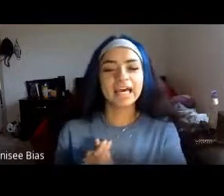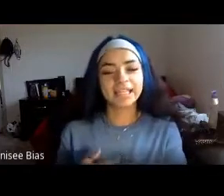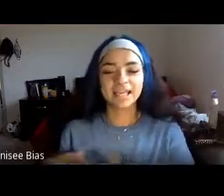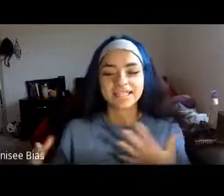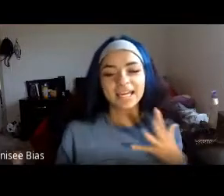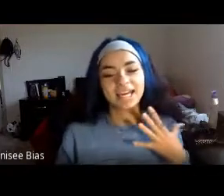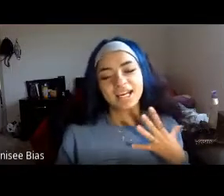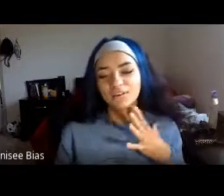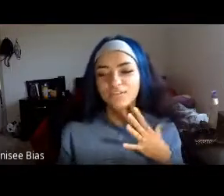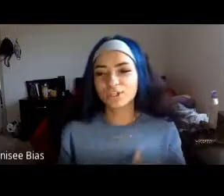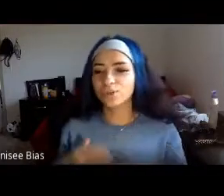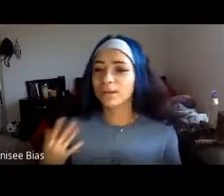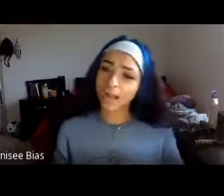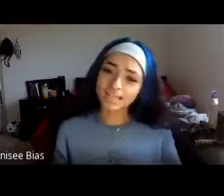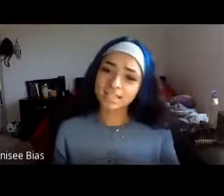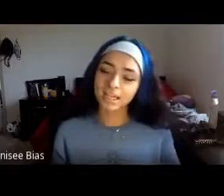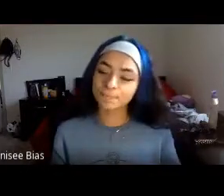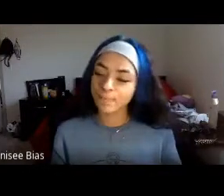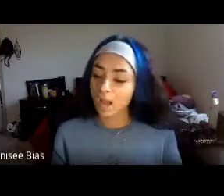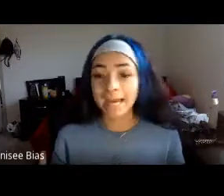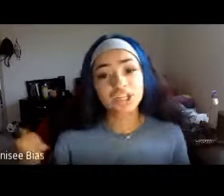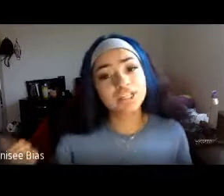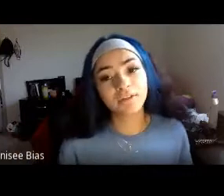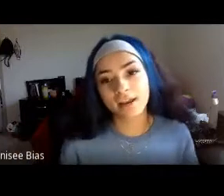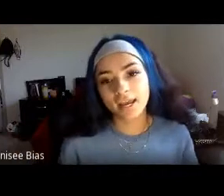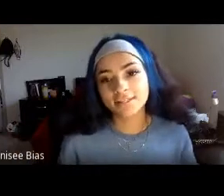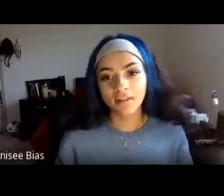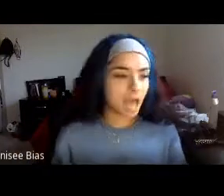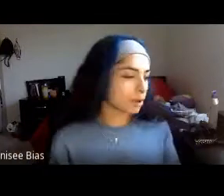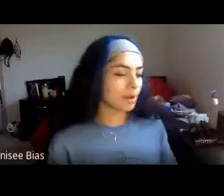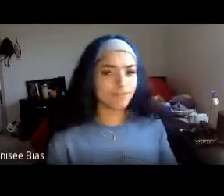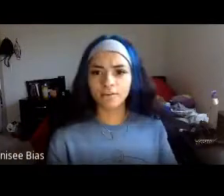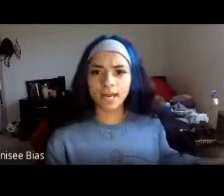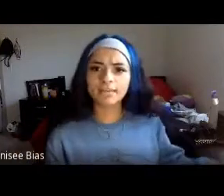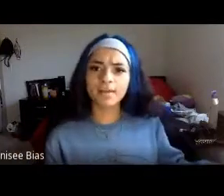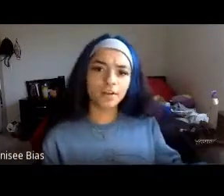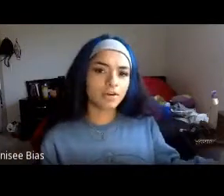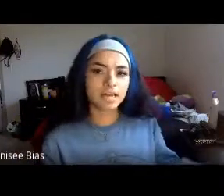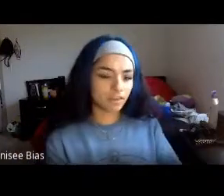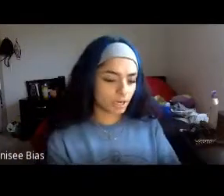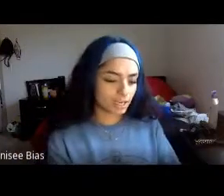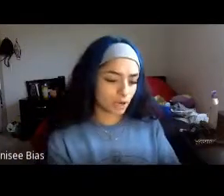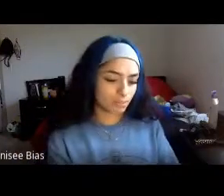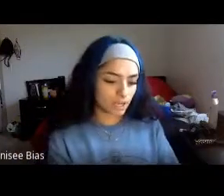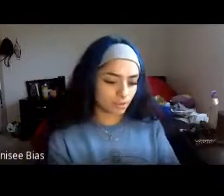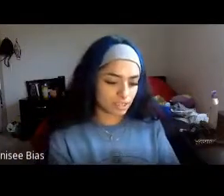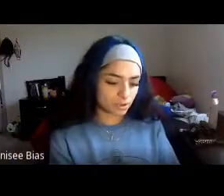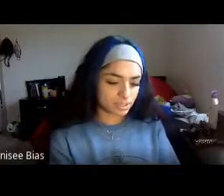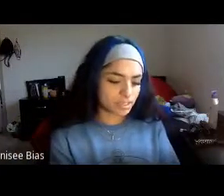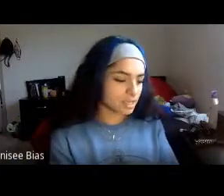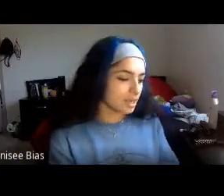that. Again, like I said, feel free to keep practicing. I actually downloaded an ASL app on my phone. I can let y'all know exactly what it is, or I can put it